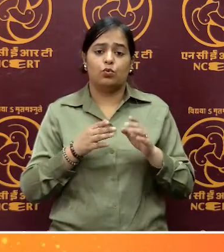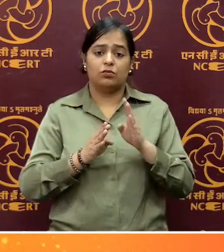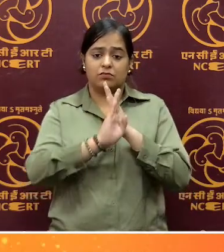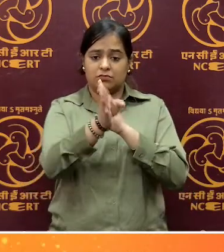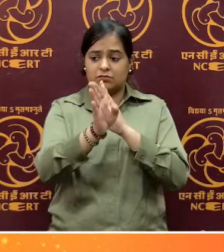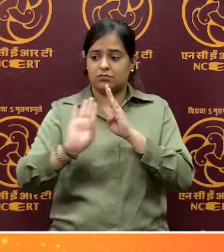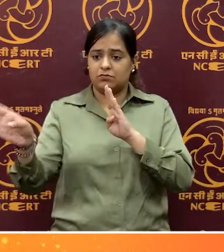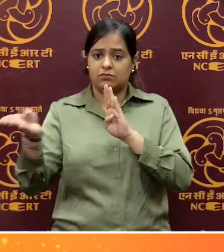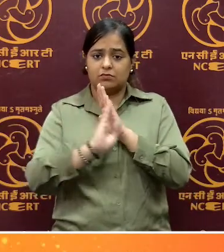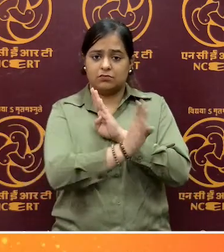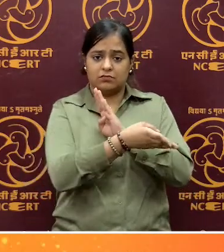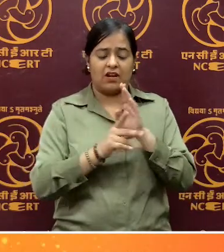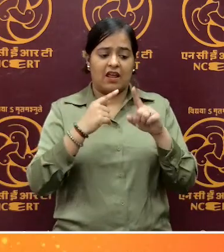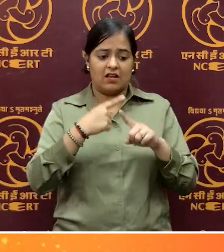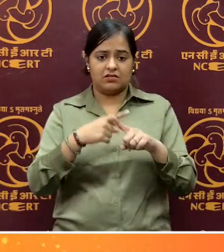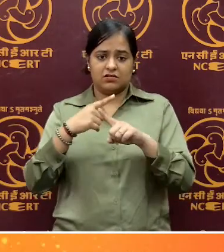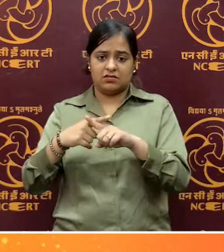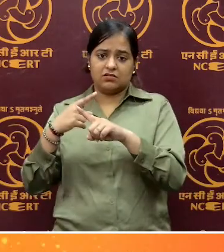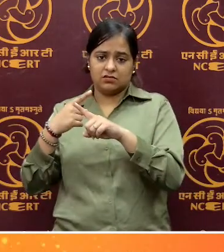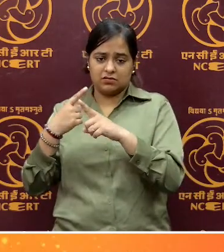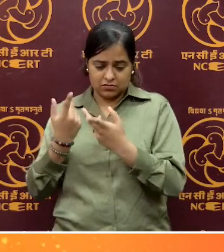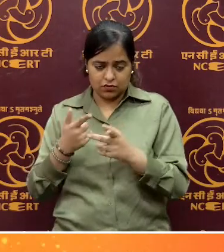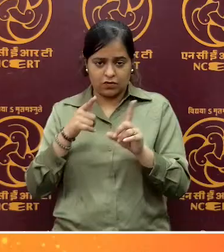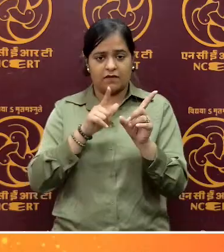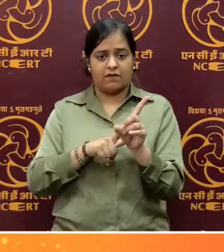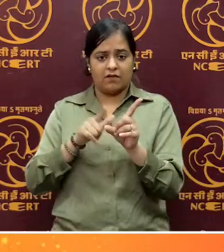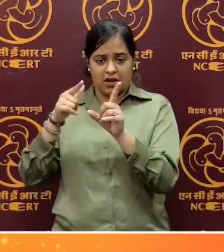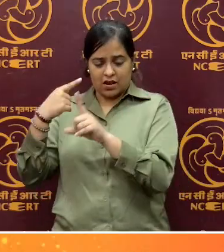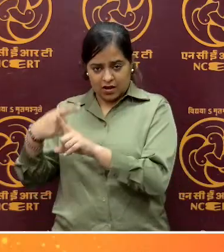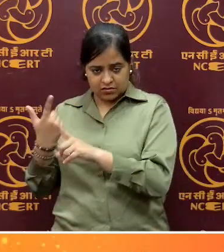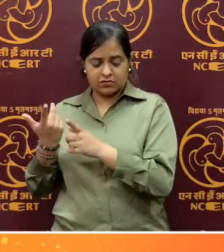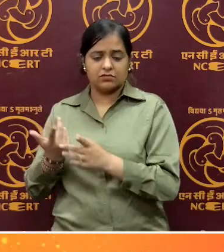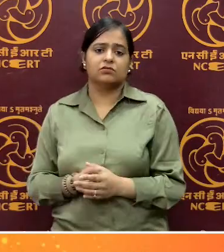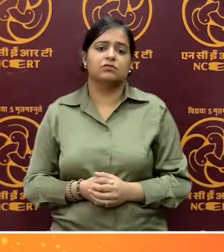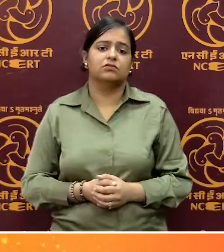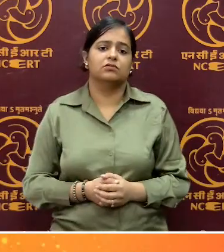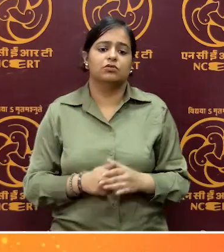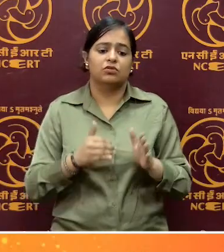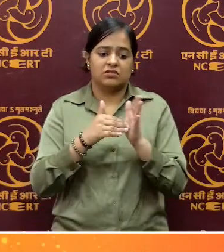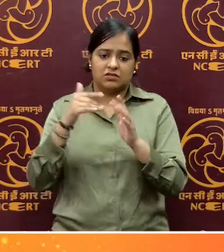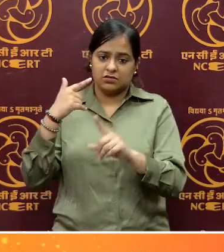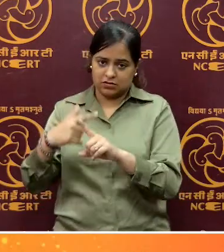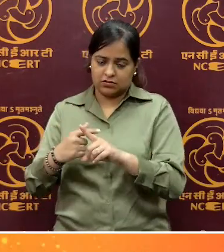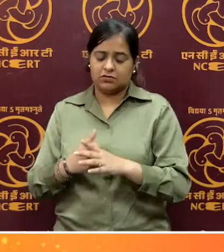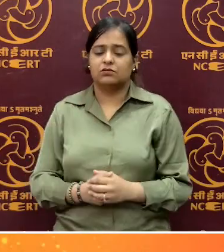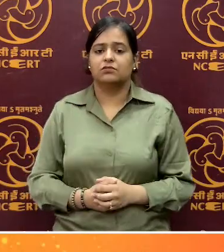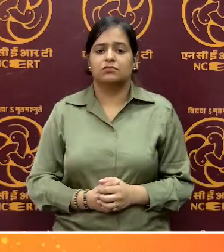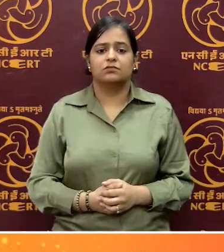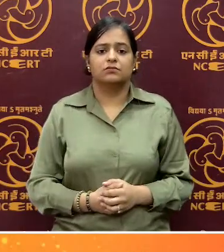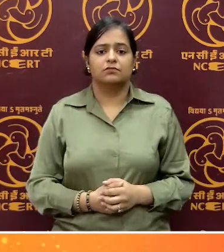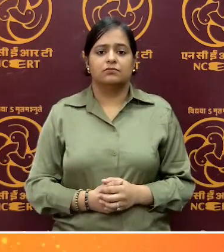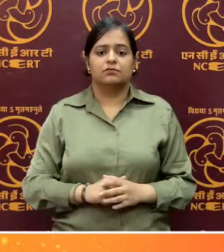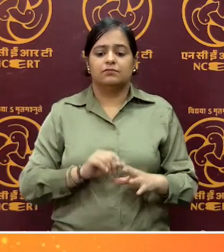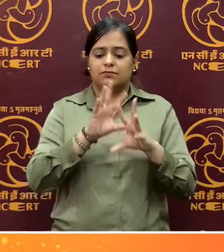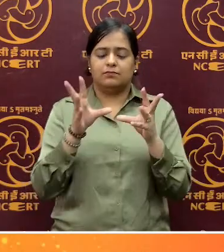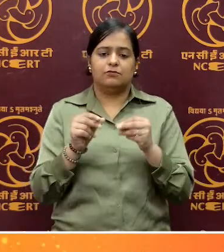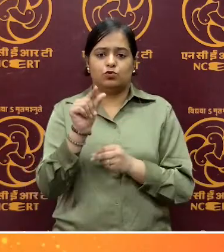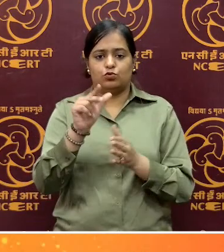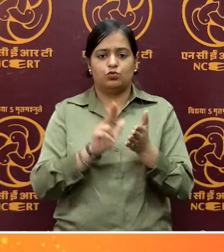system, x-axis, y-axis and the z-axis. So along x-axis we have this unit vector